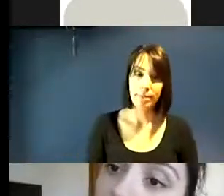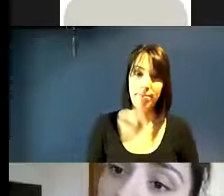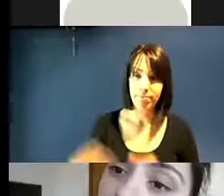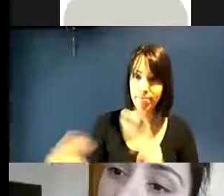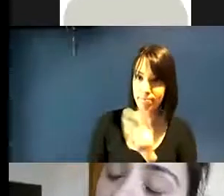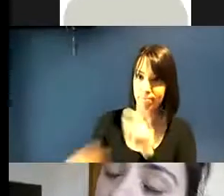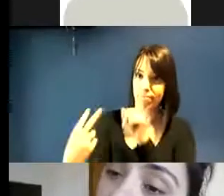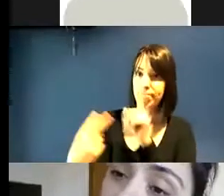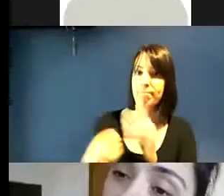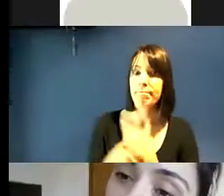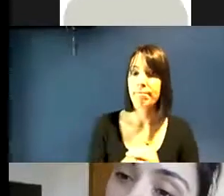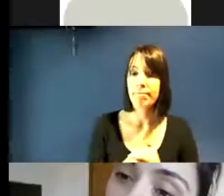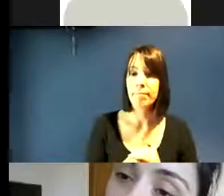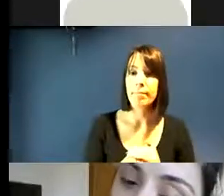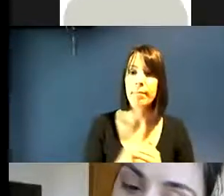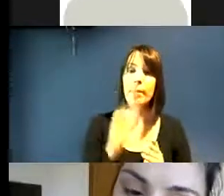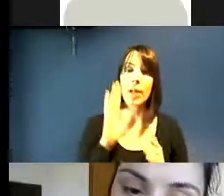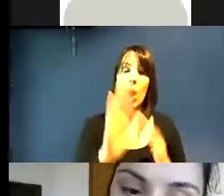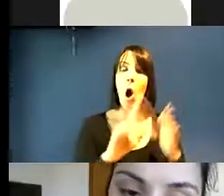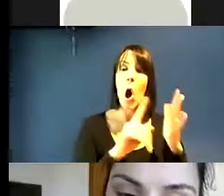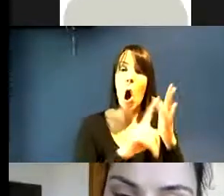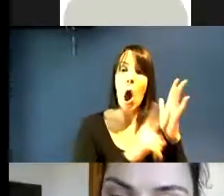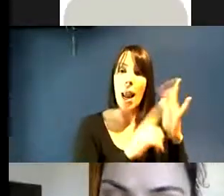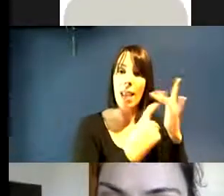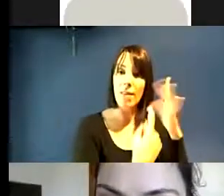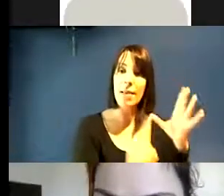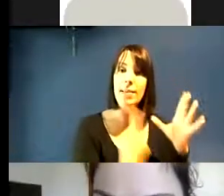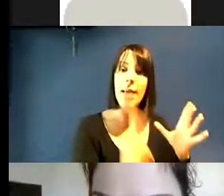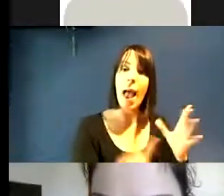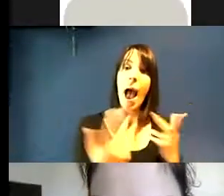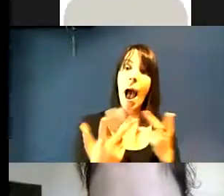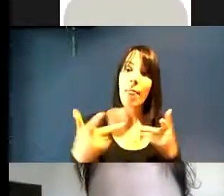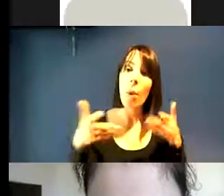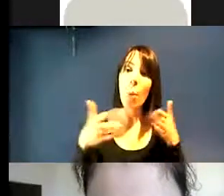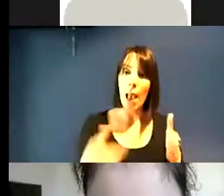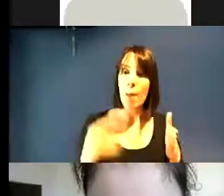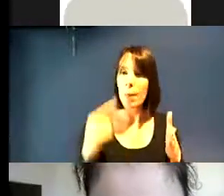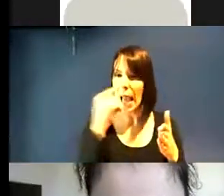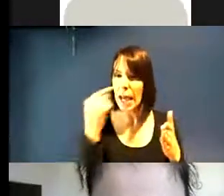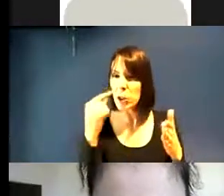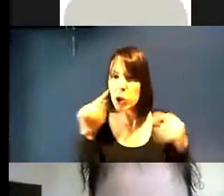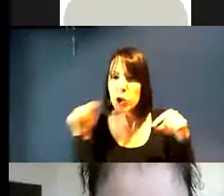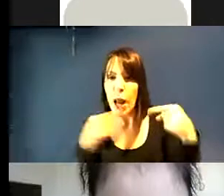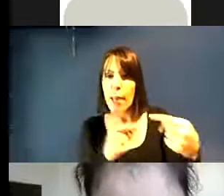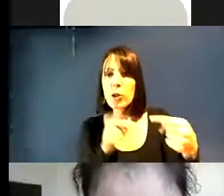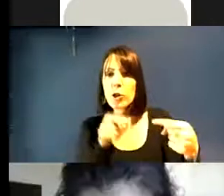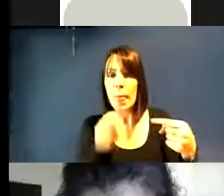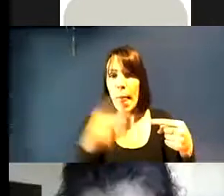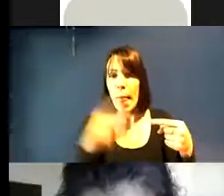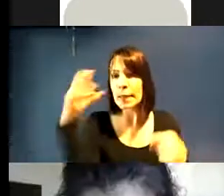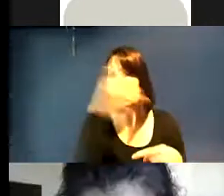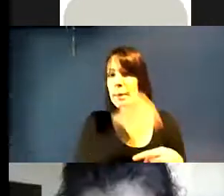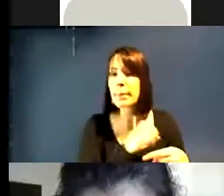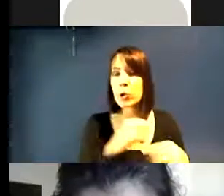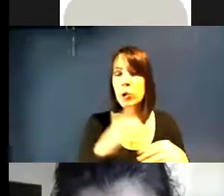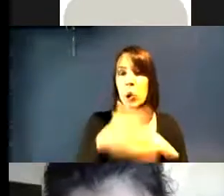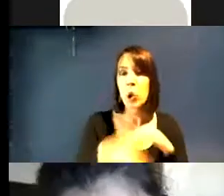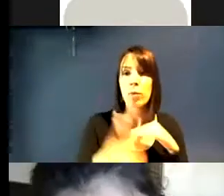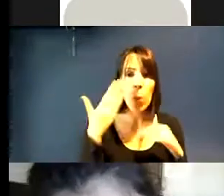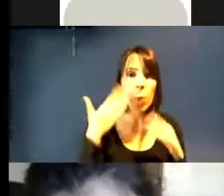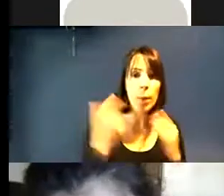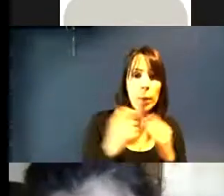Another way we can challenge gender and disability stereotypes is by celebrating diversity among women with